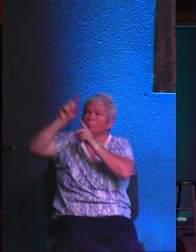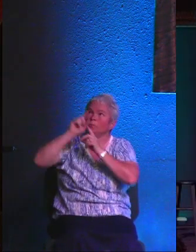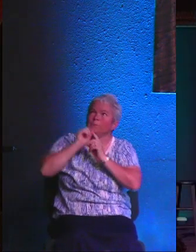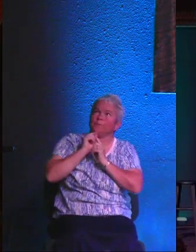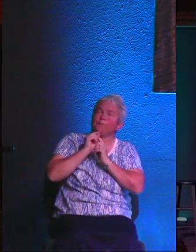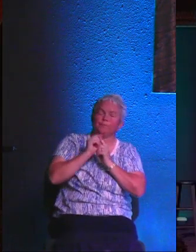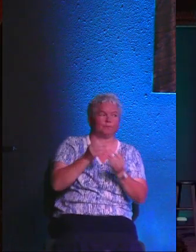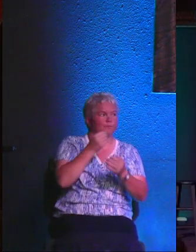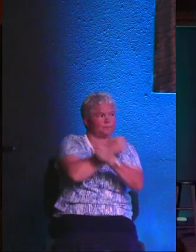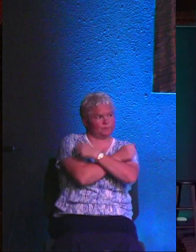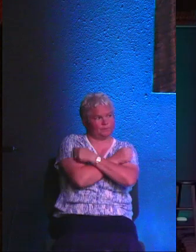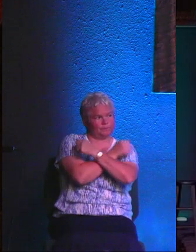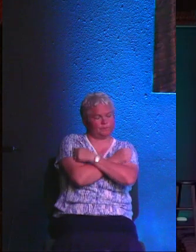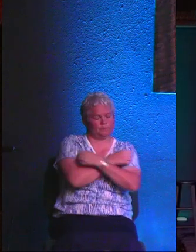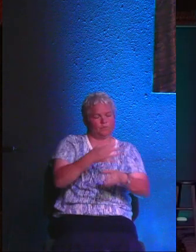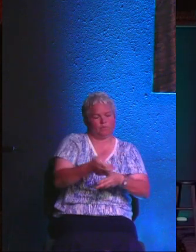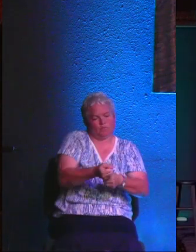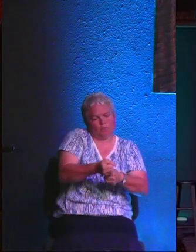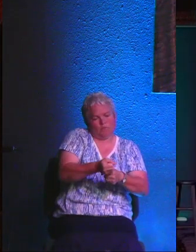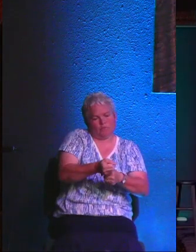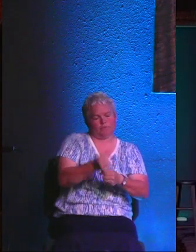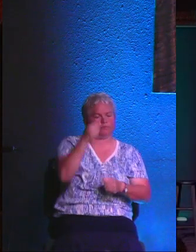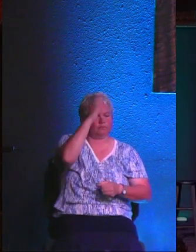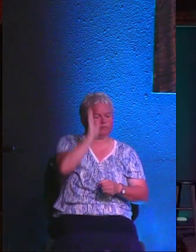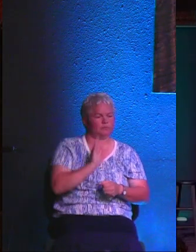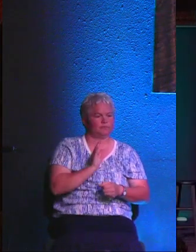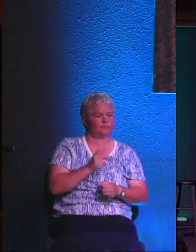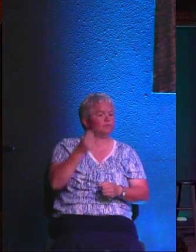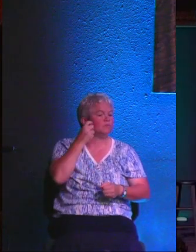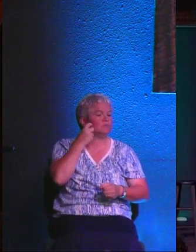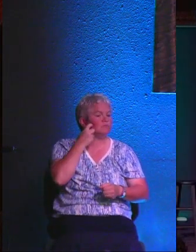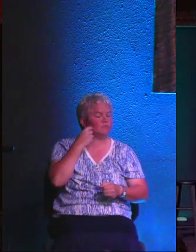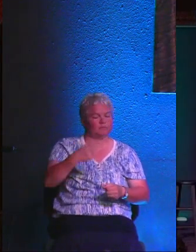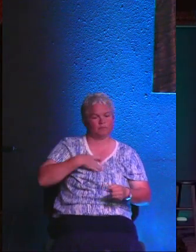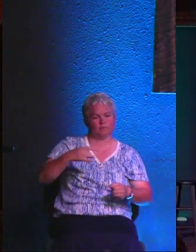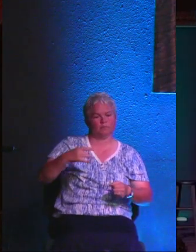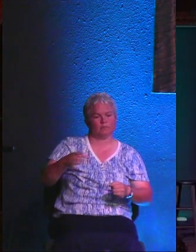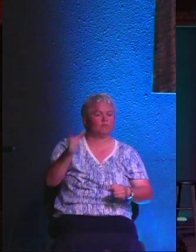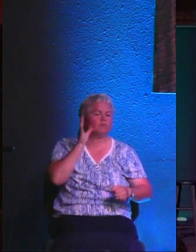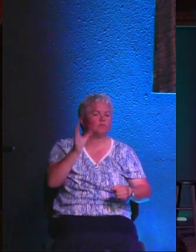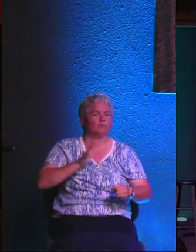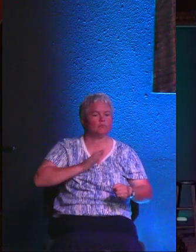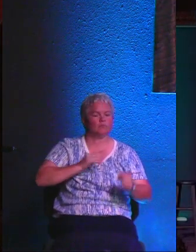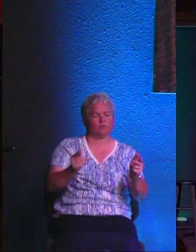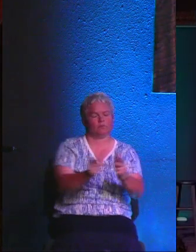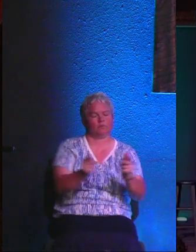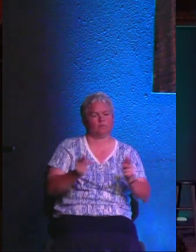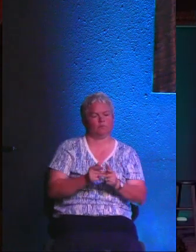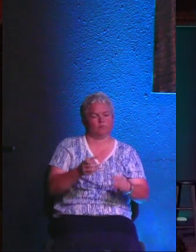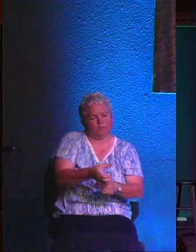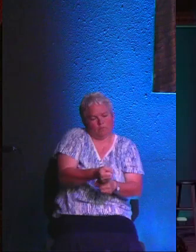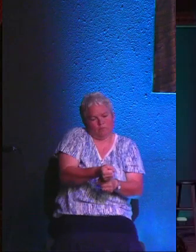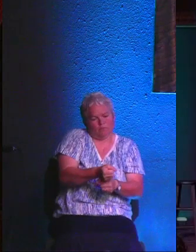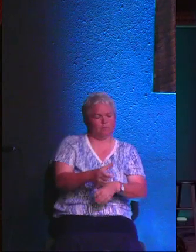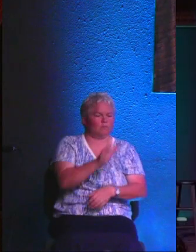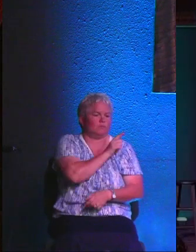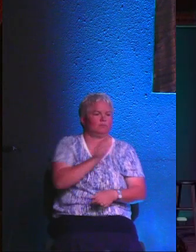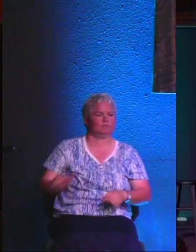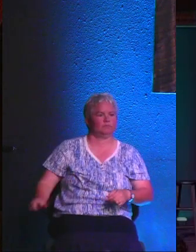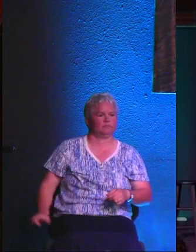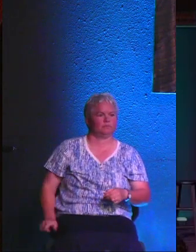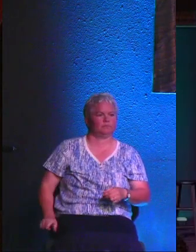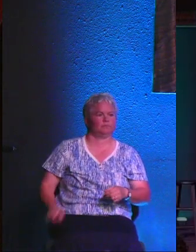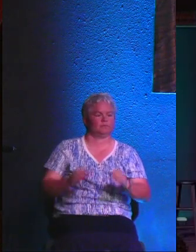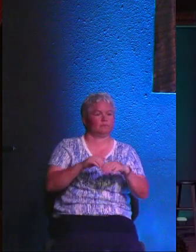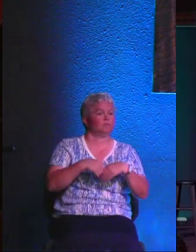we look to God and we place our trust in Him, just like you ladies place your trust in the Lord, right?